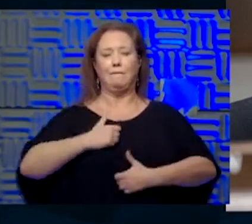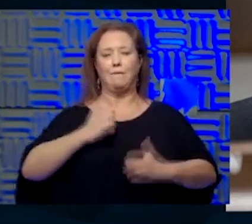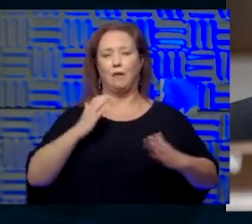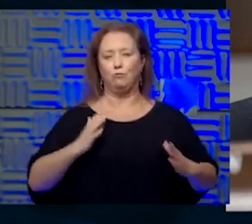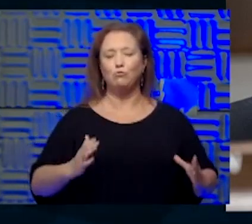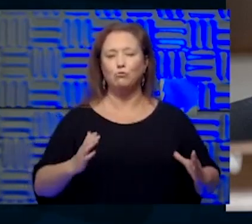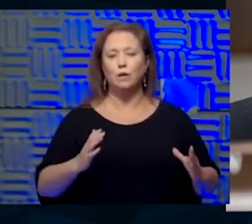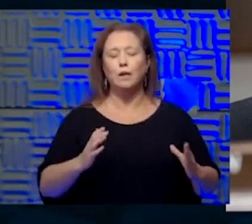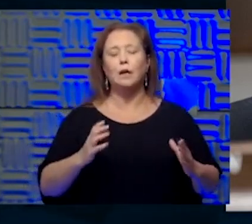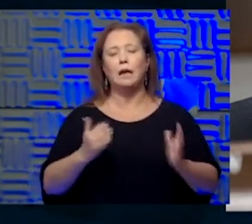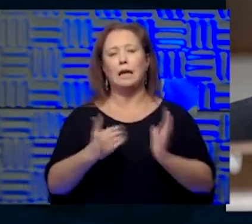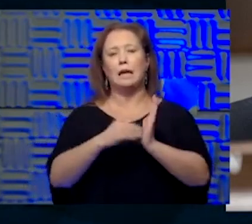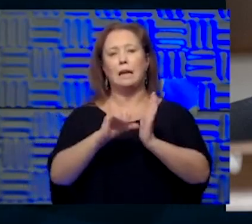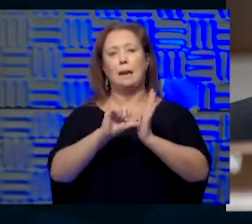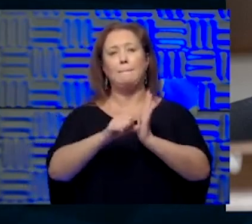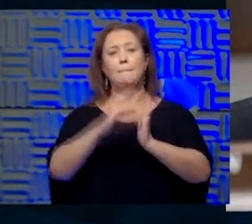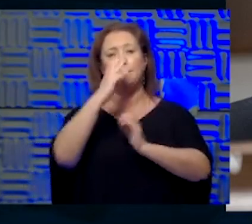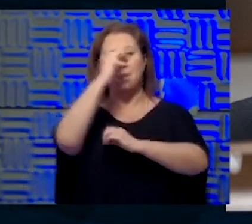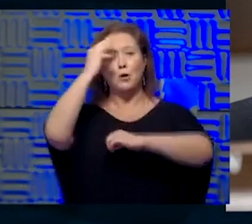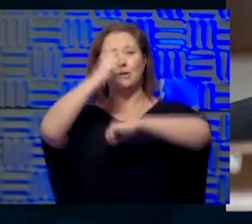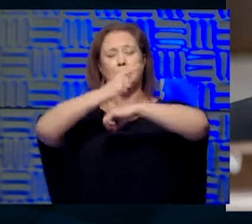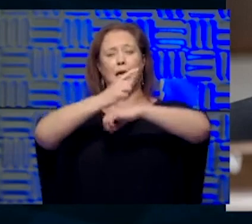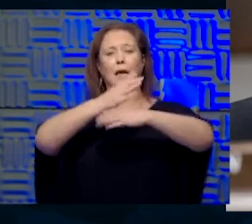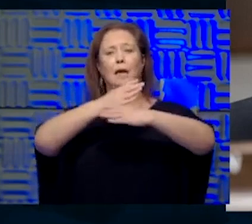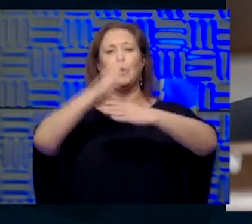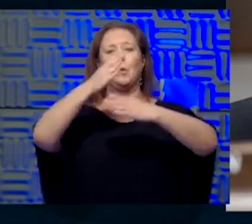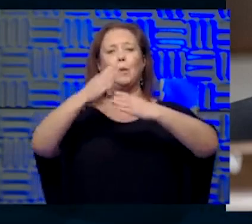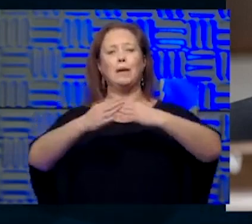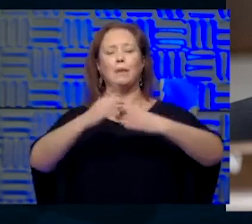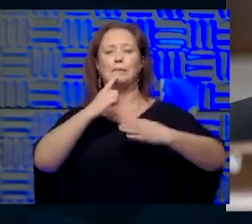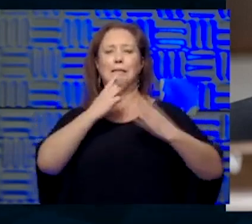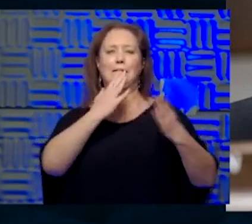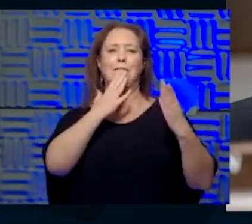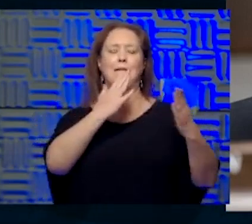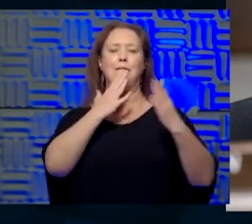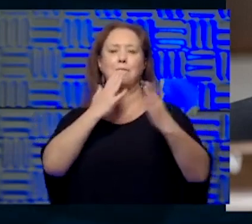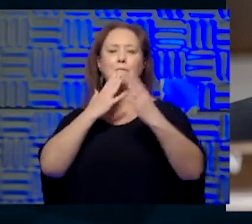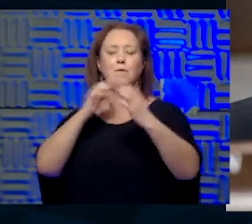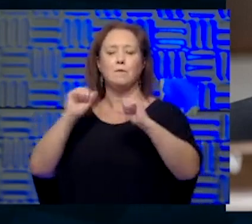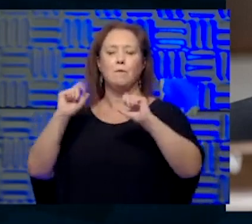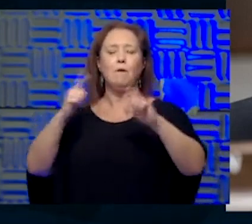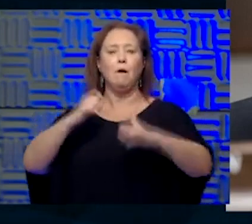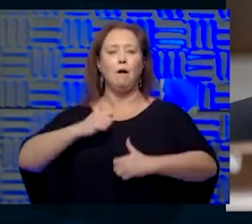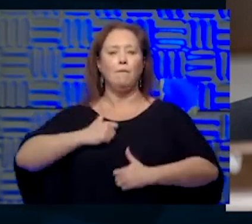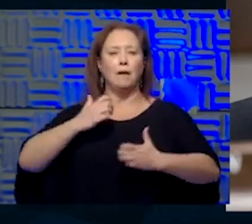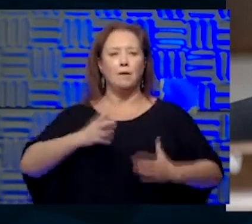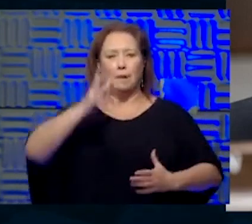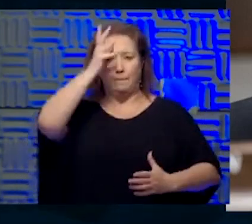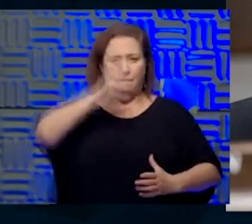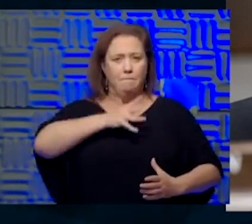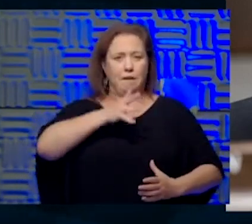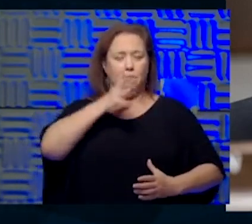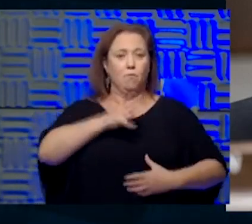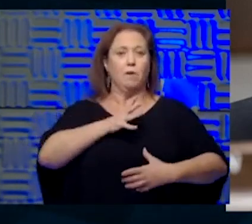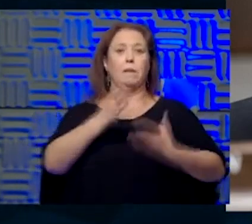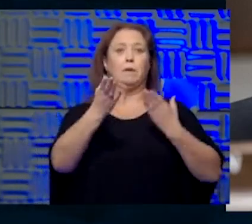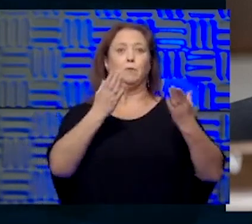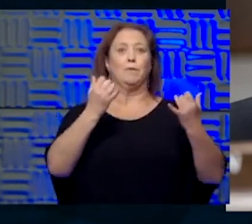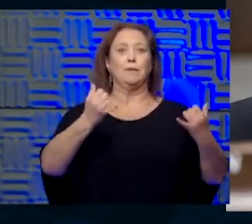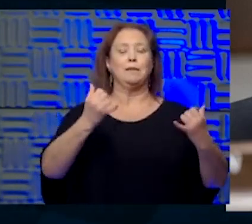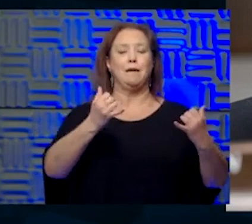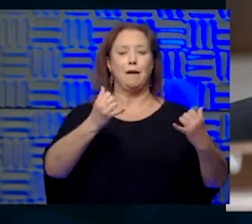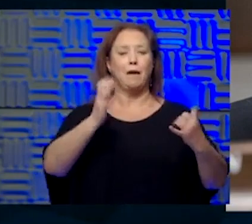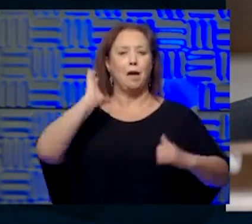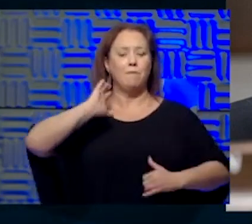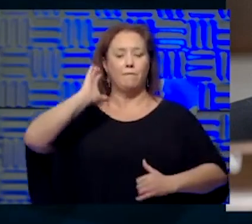would just use again this Memorial Day weekend to express gratitude to veterans, to military men and women serving today, to honor